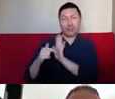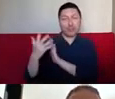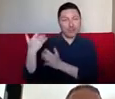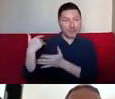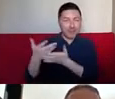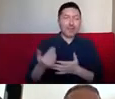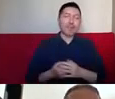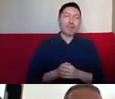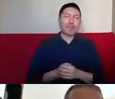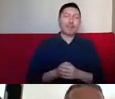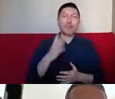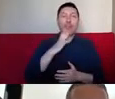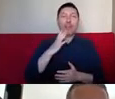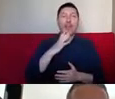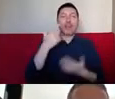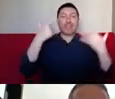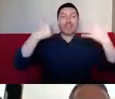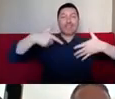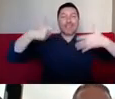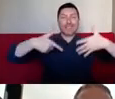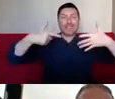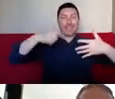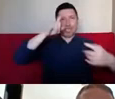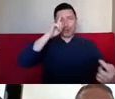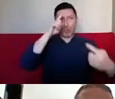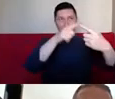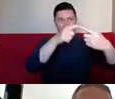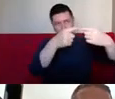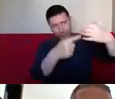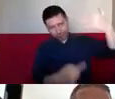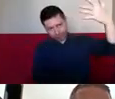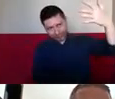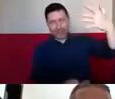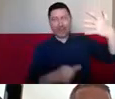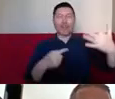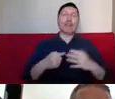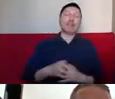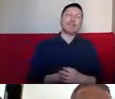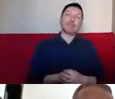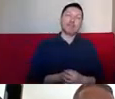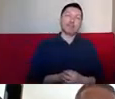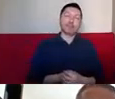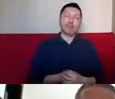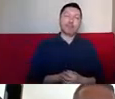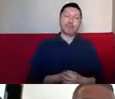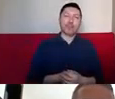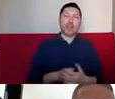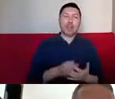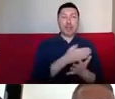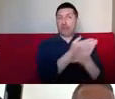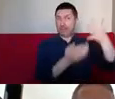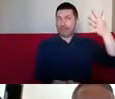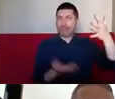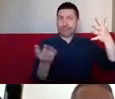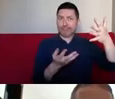Development Goals, the so-called SDGs, which are an urgent call for actions by all countries. And if you press the